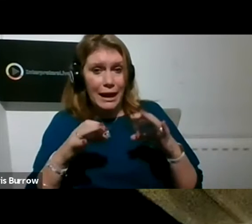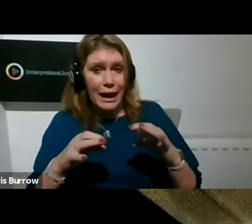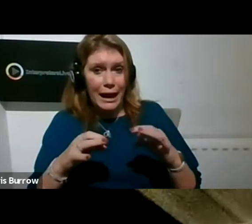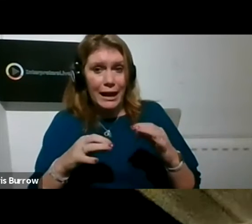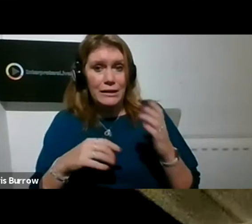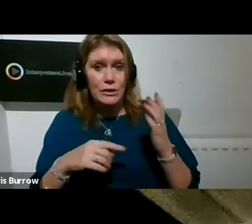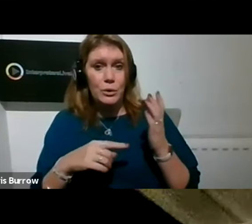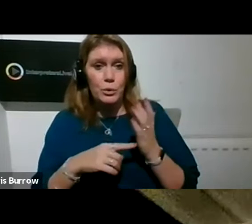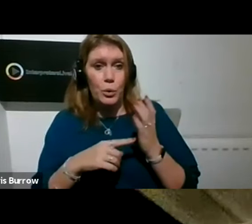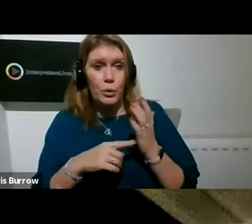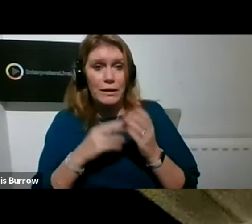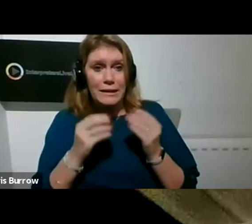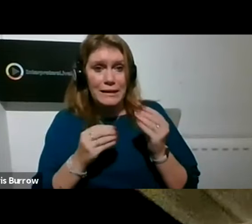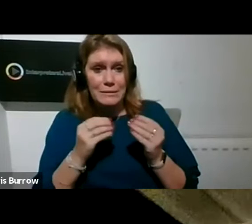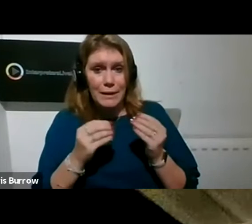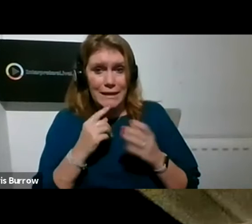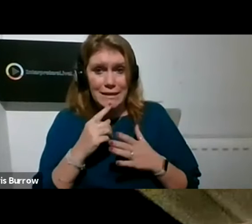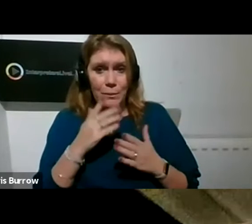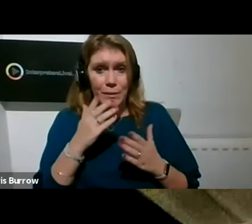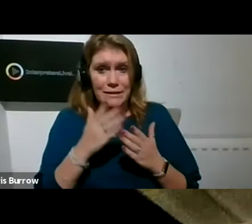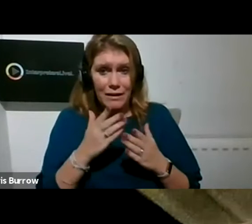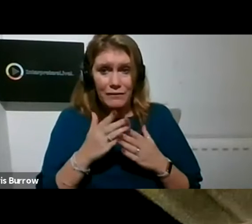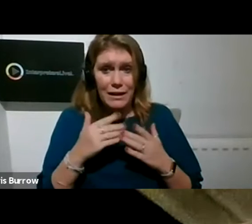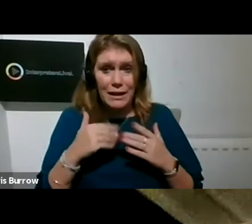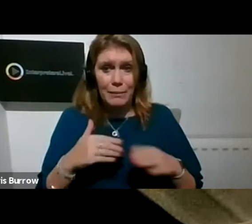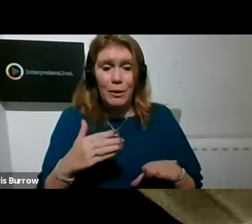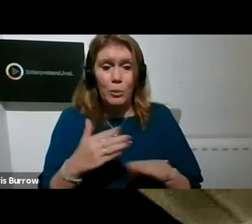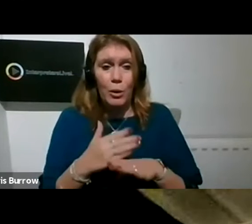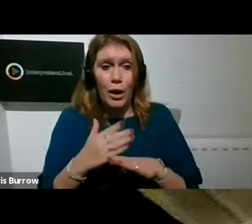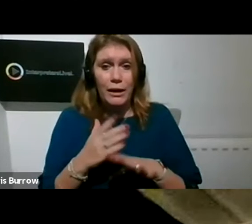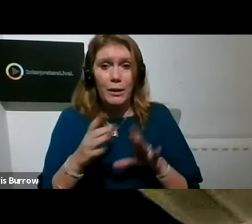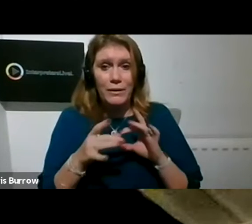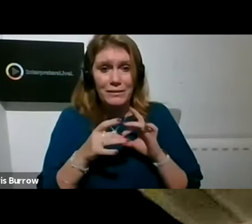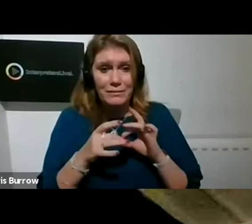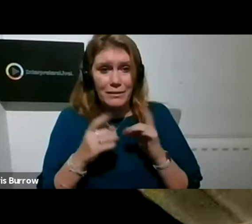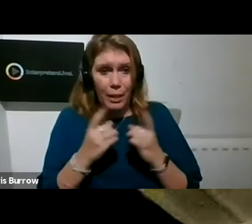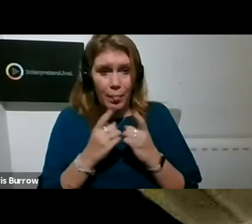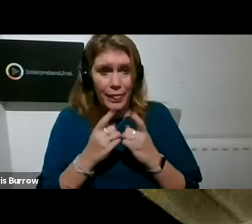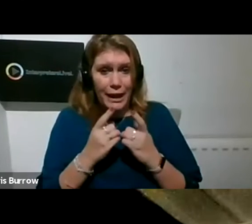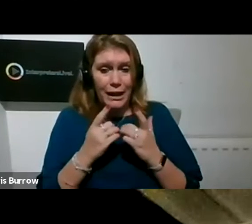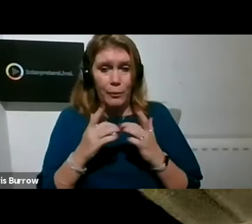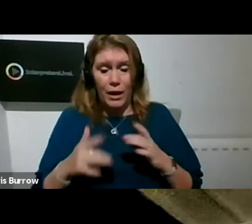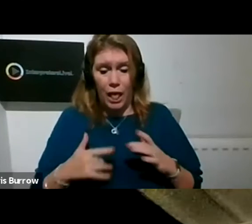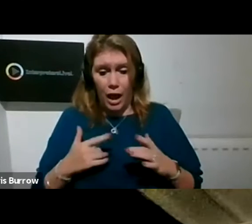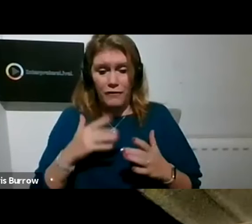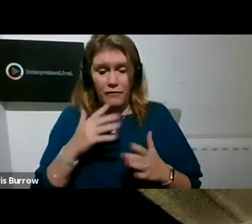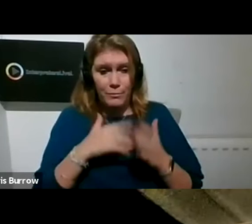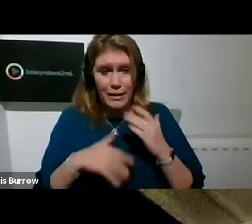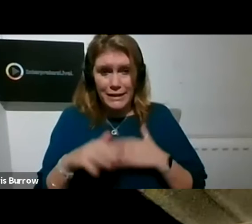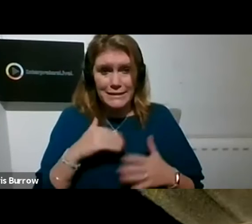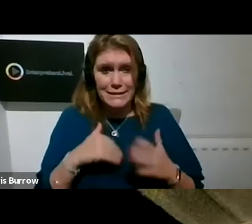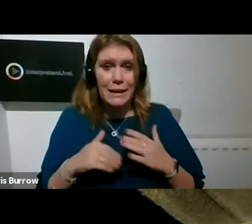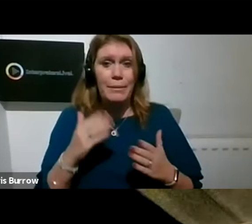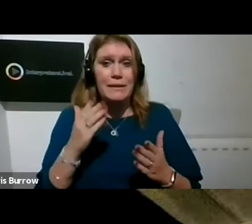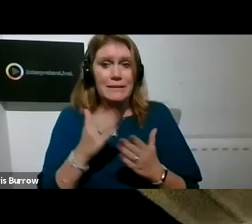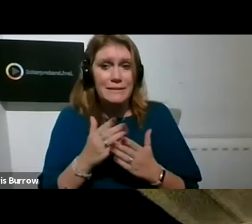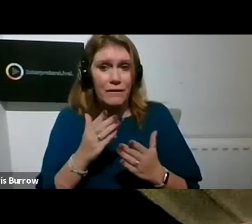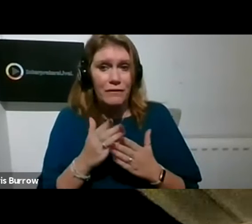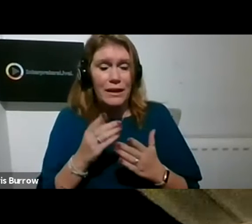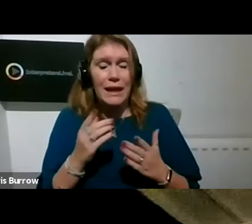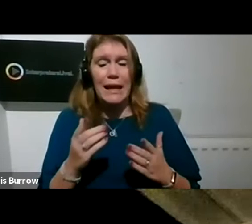think we would definitely be working with something like that, with live mixing, but definitely there's an element